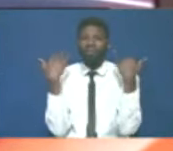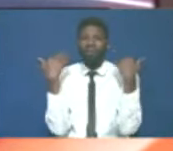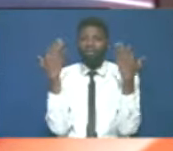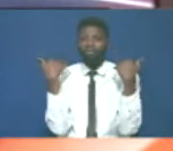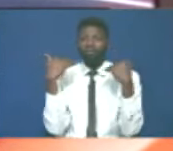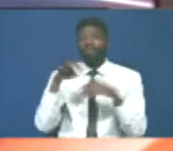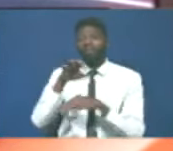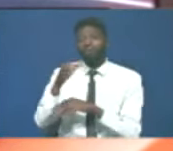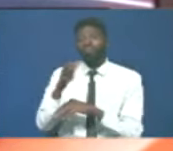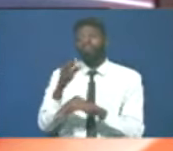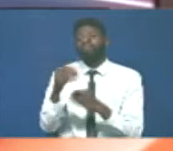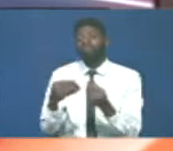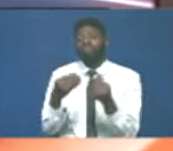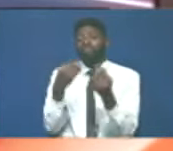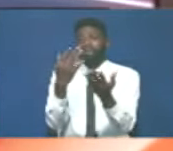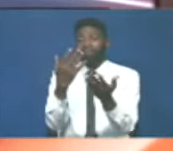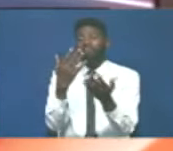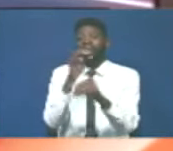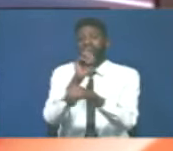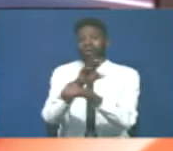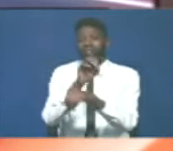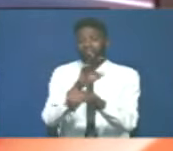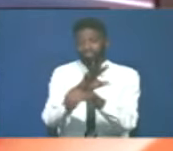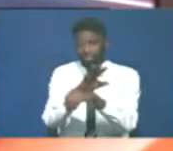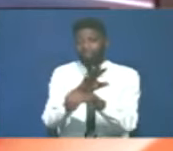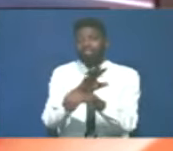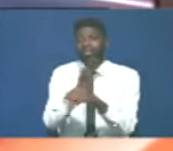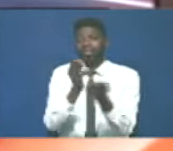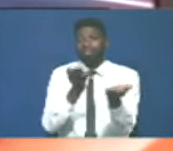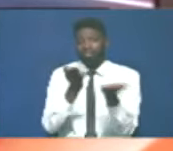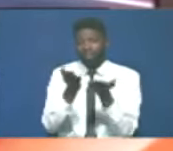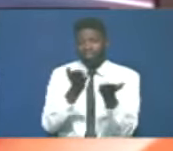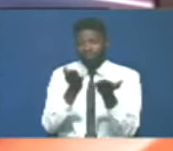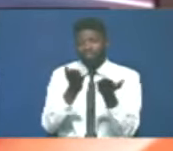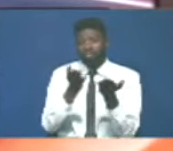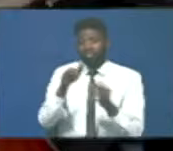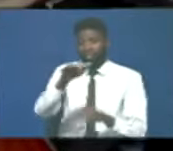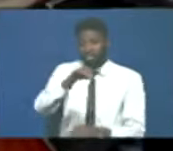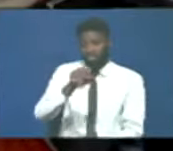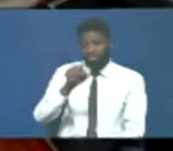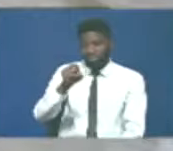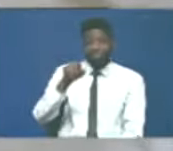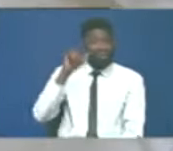gender-based violence and tame the vice, which has been on a steady rise in the region.